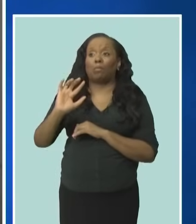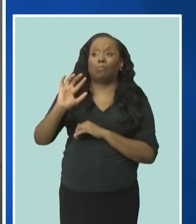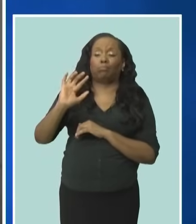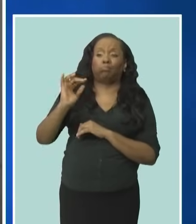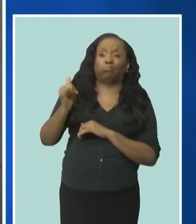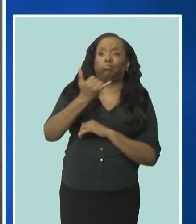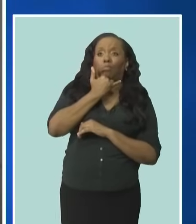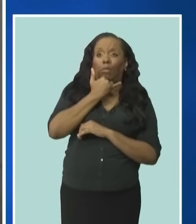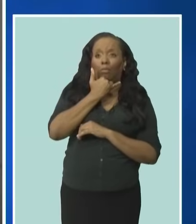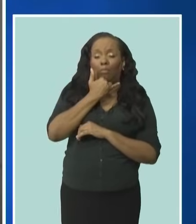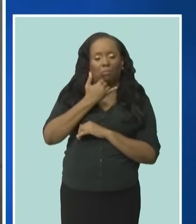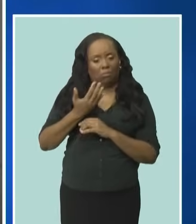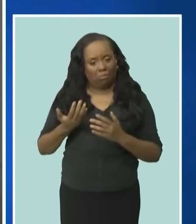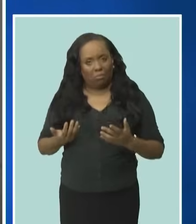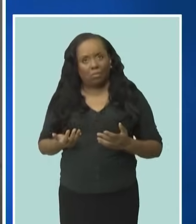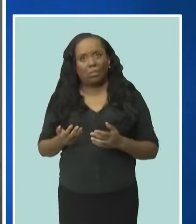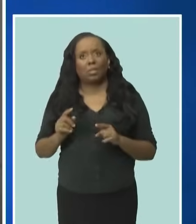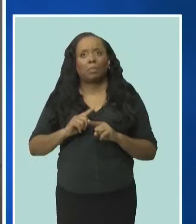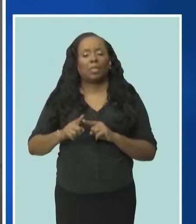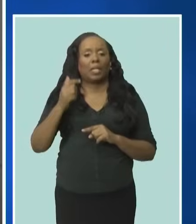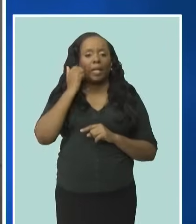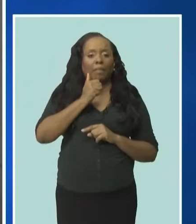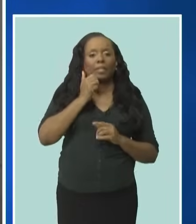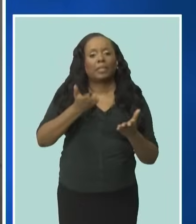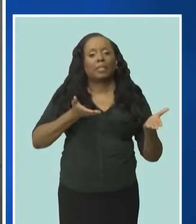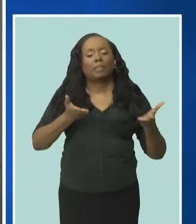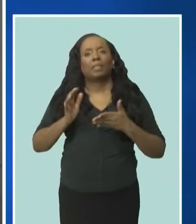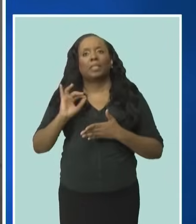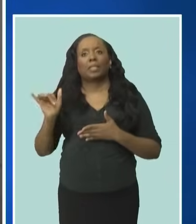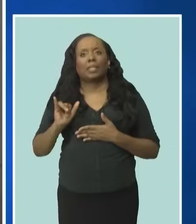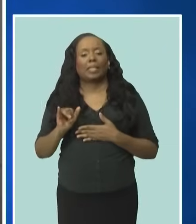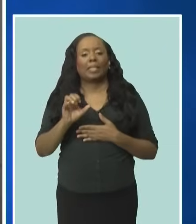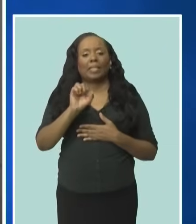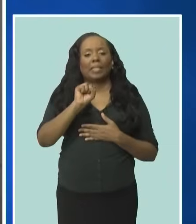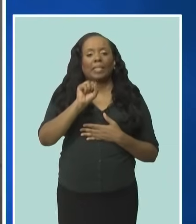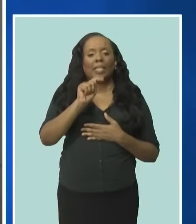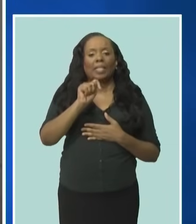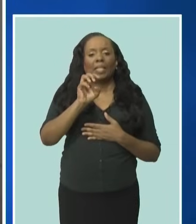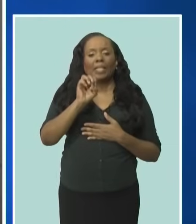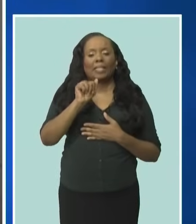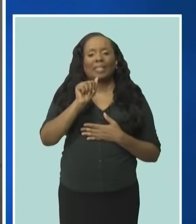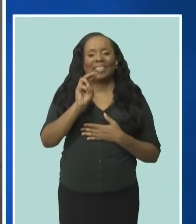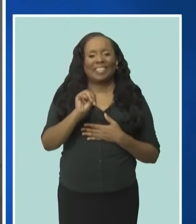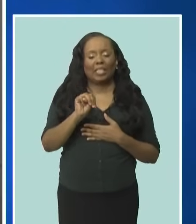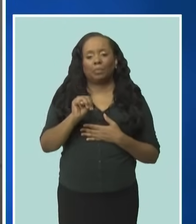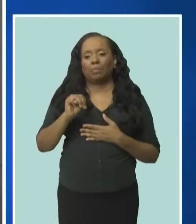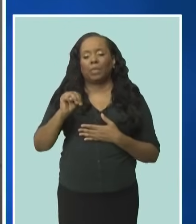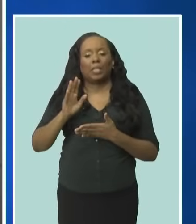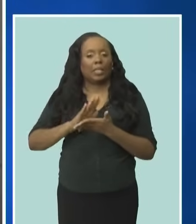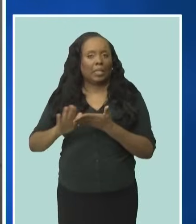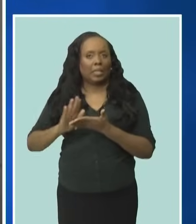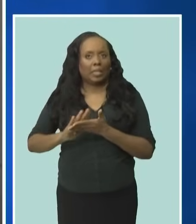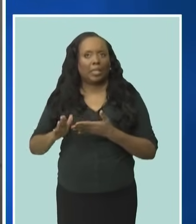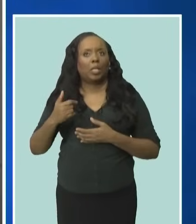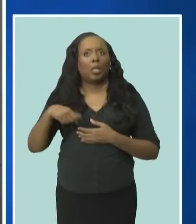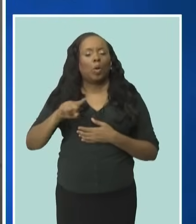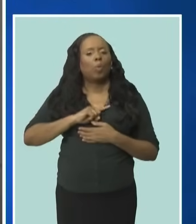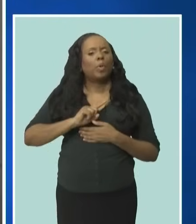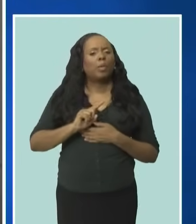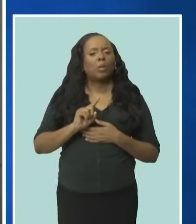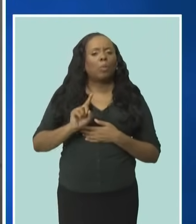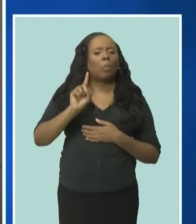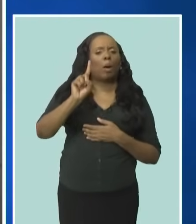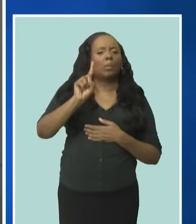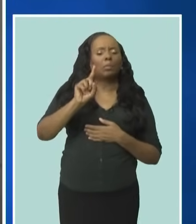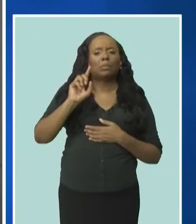But we do have like day-to-day service like steam cleaning, where the name Steamatic came from. We were one of the first companies to introduce the